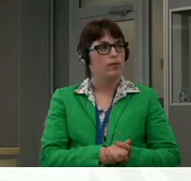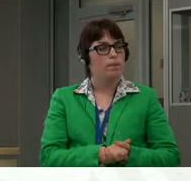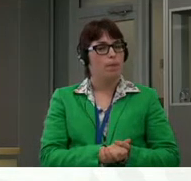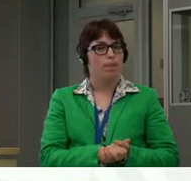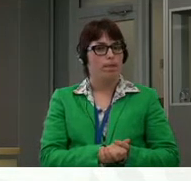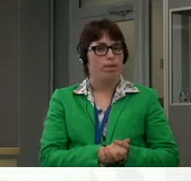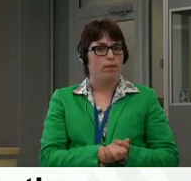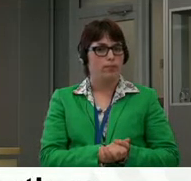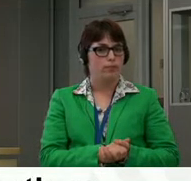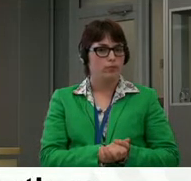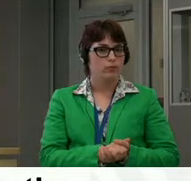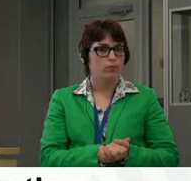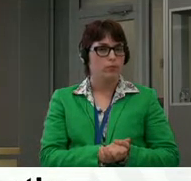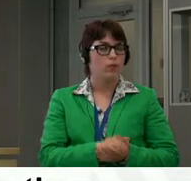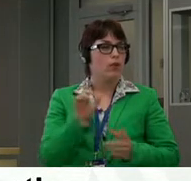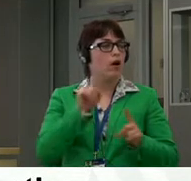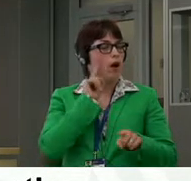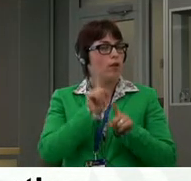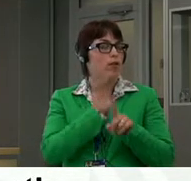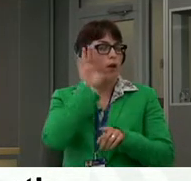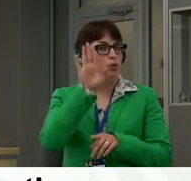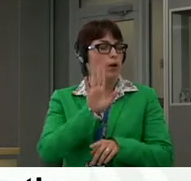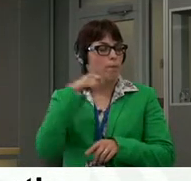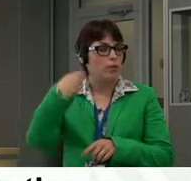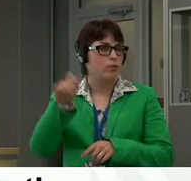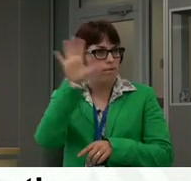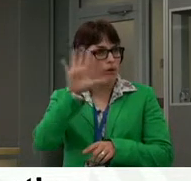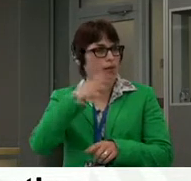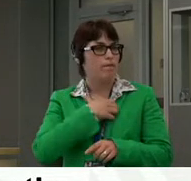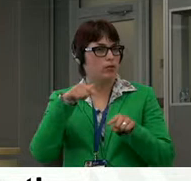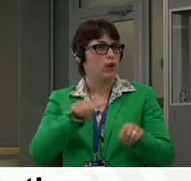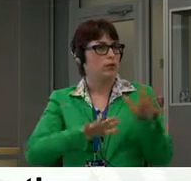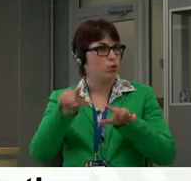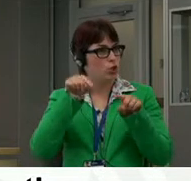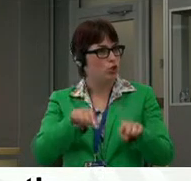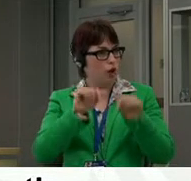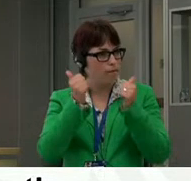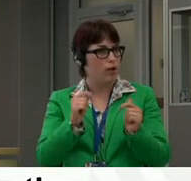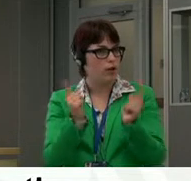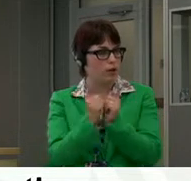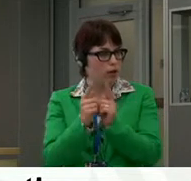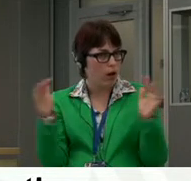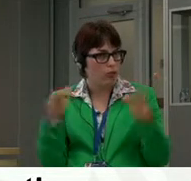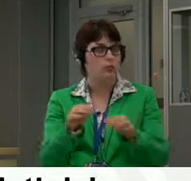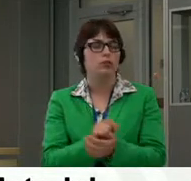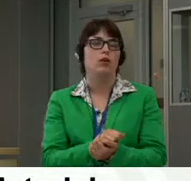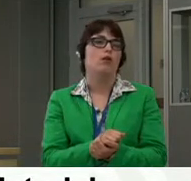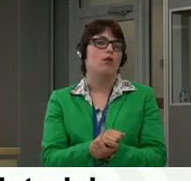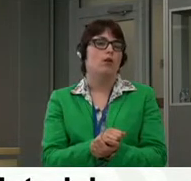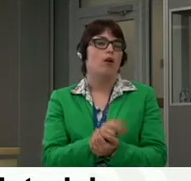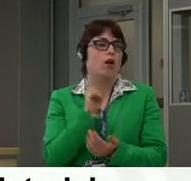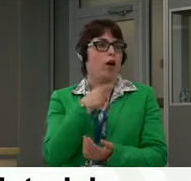meetings like this. And as I said during the ministerial meeting earlier and during the press